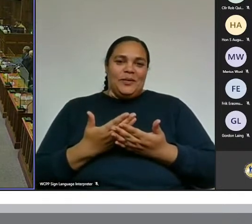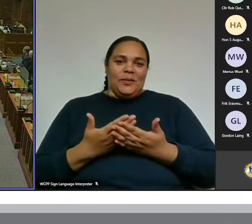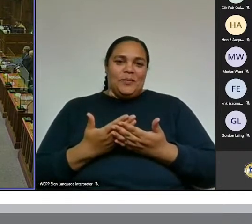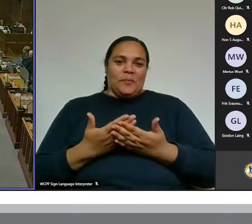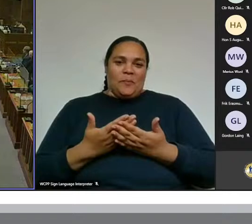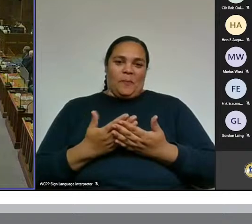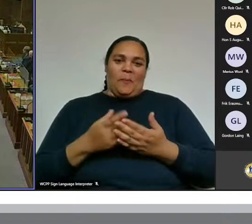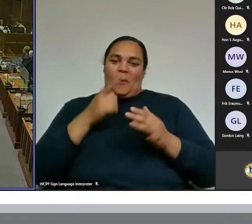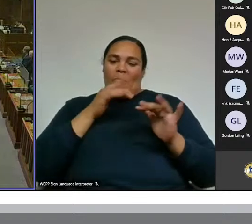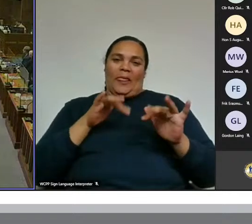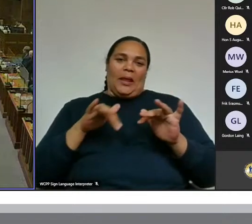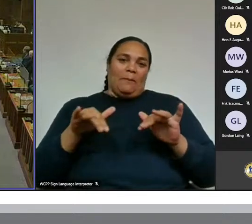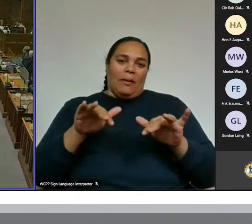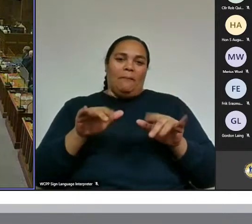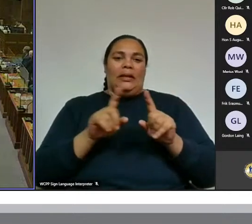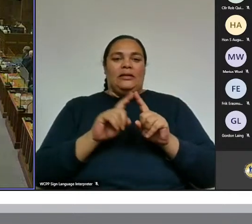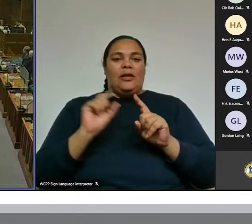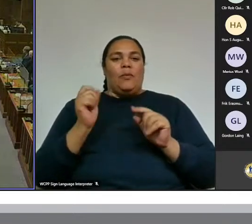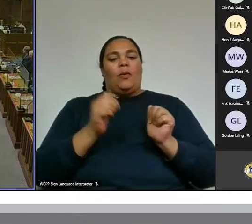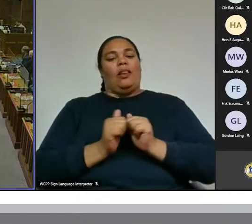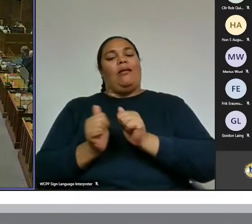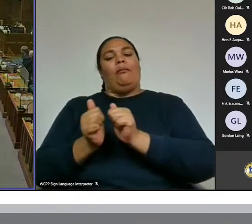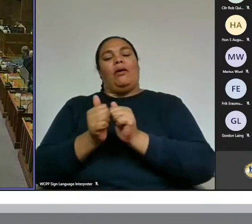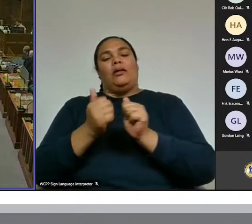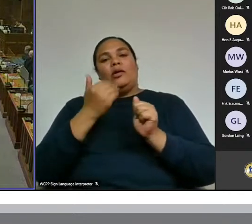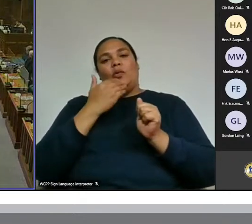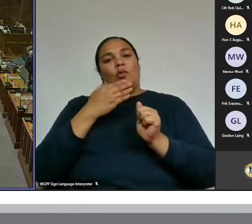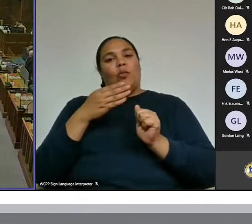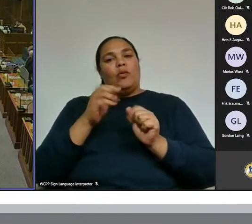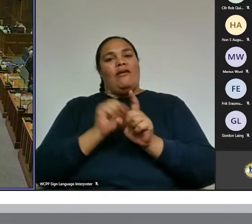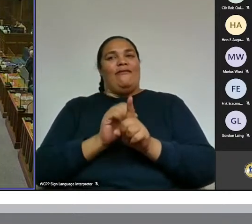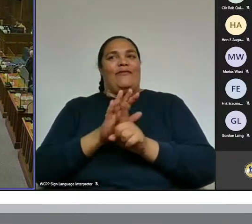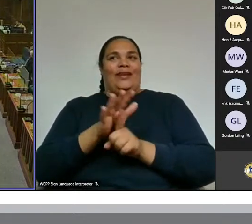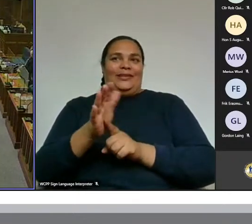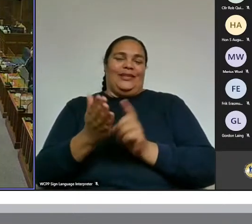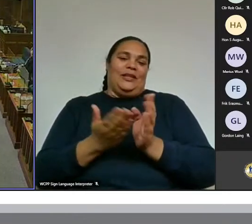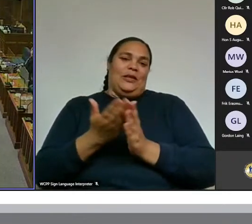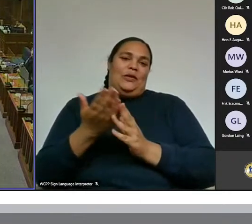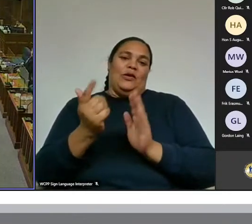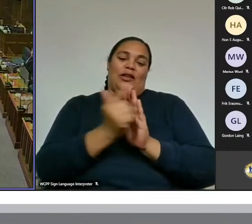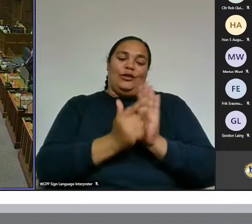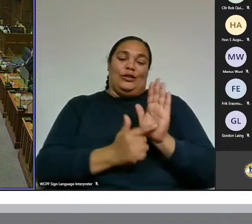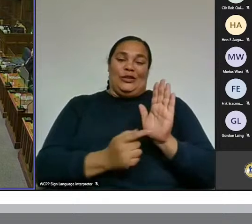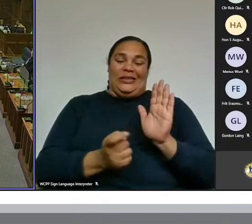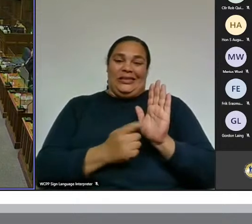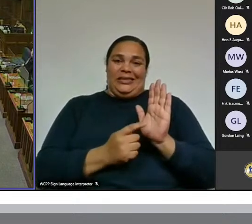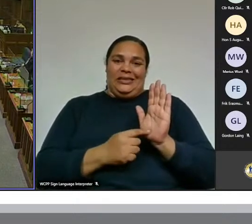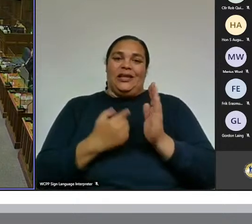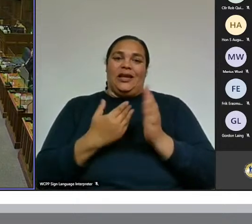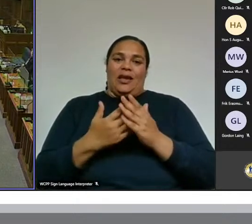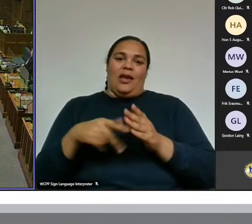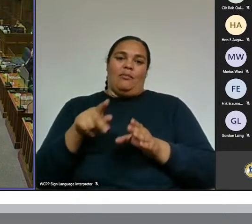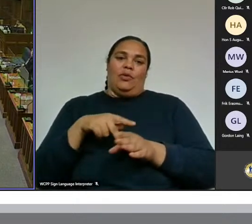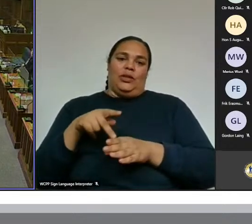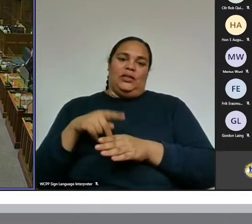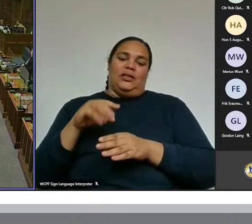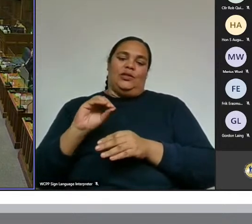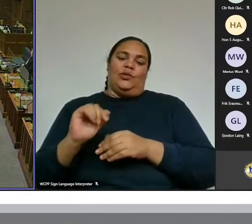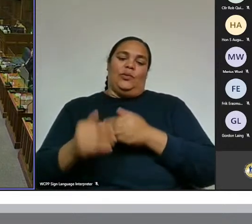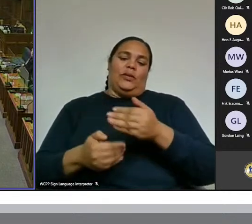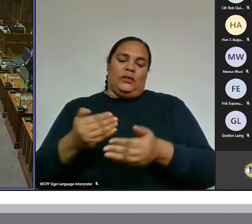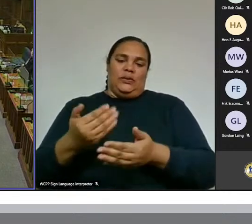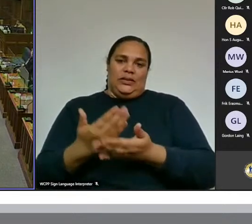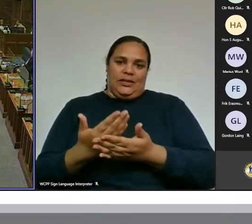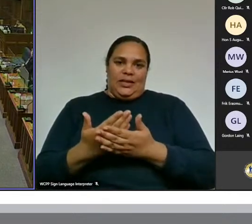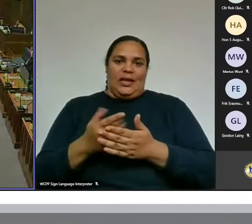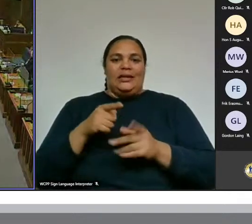the public and all stakeholders that are affected by legislation to participate in the process.